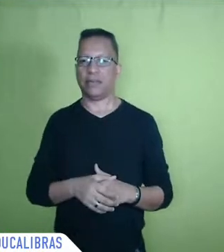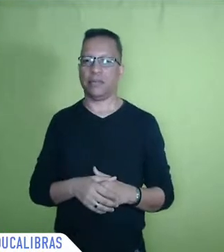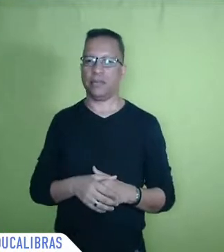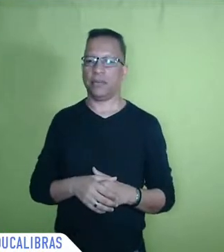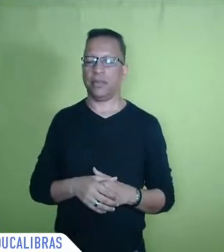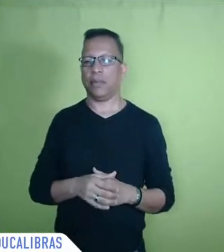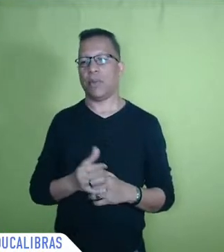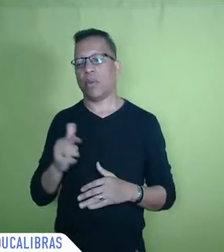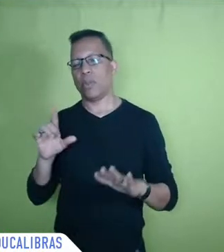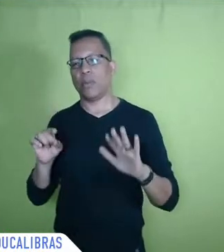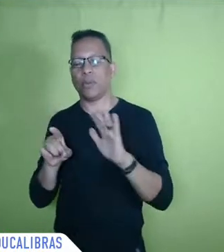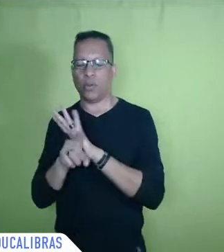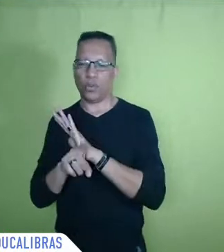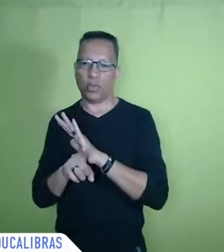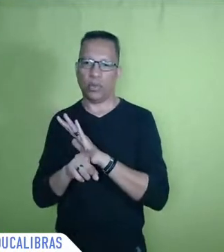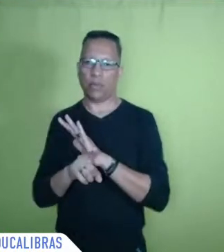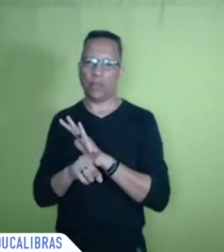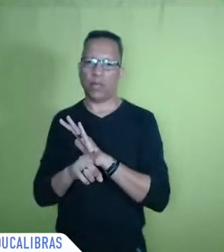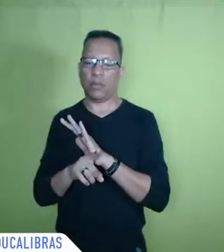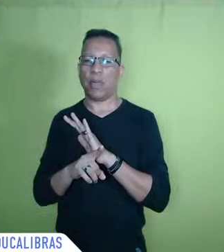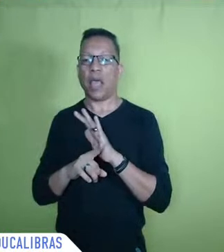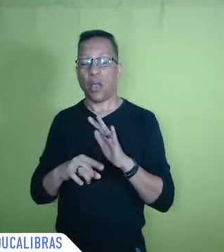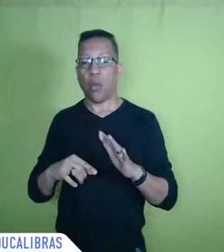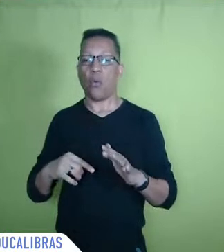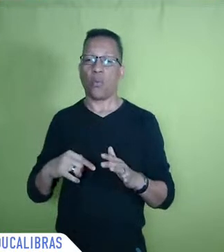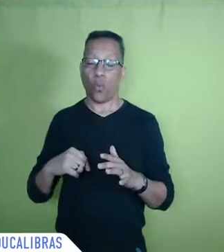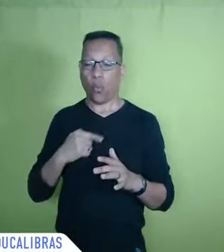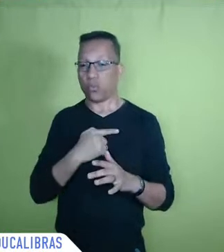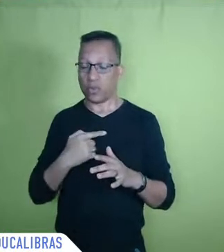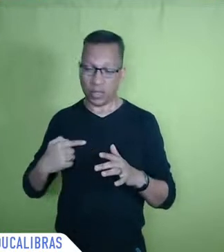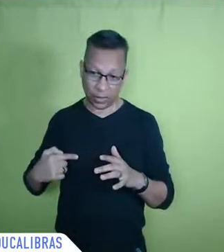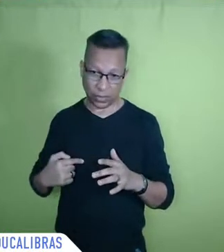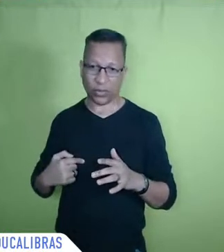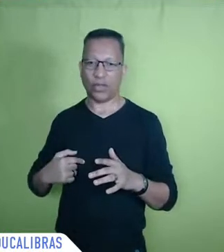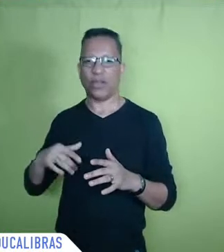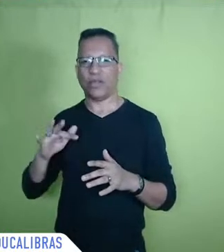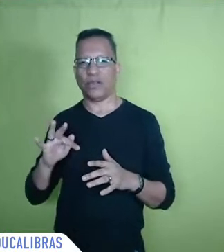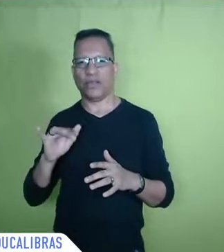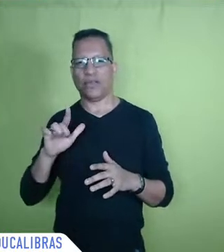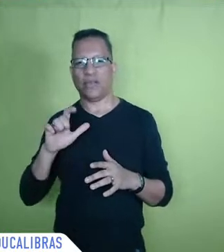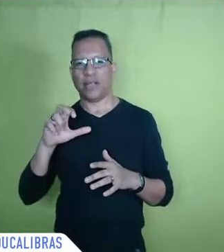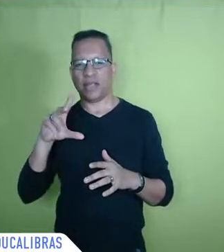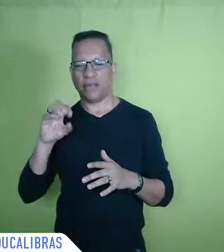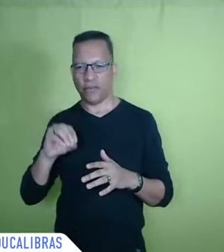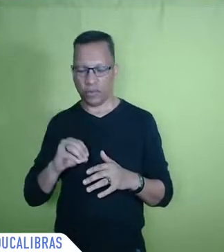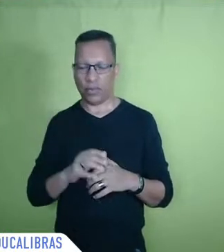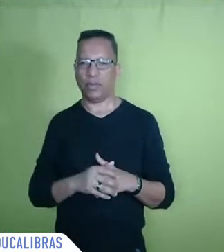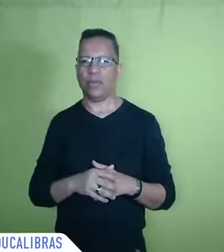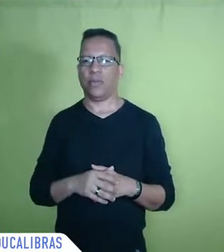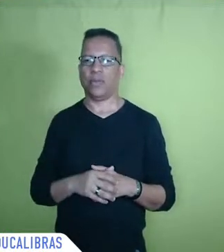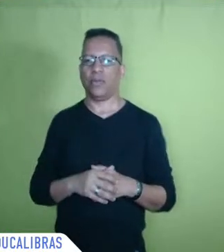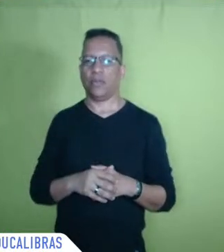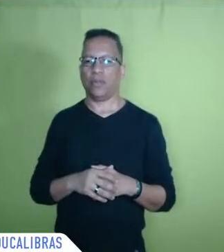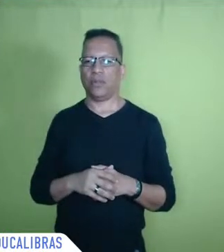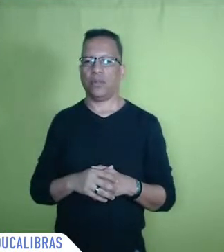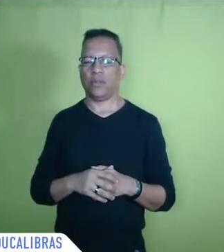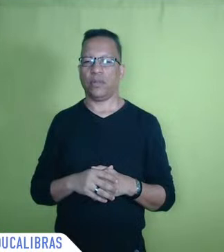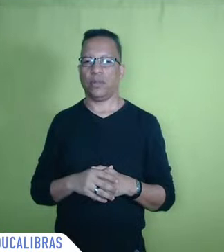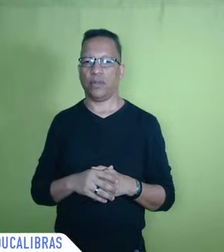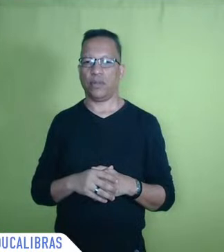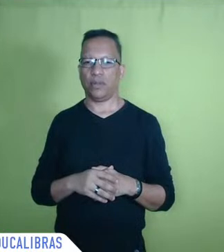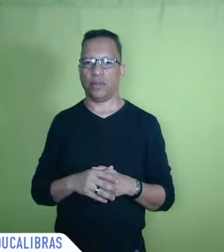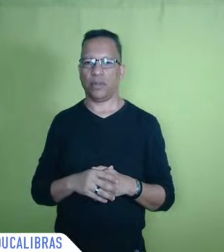bring improvements to their own situation. I have a question from the public to Governor Flávio Dino.